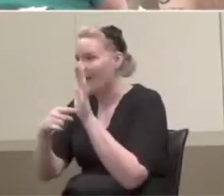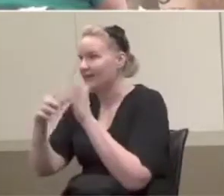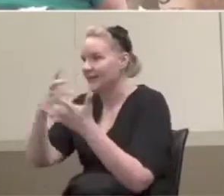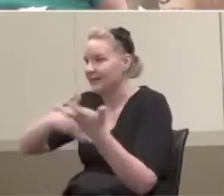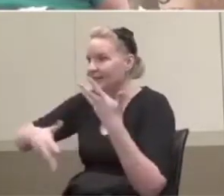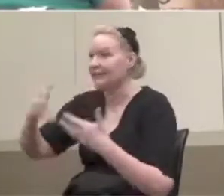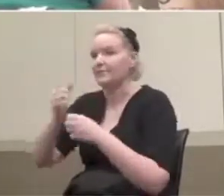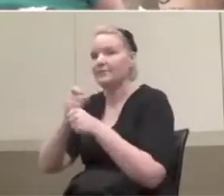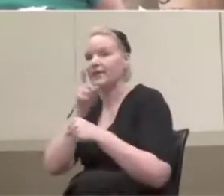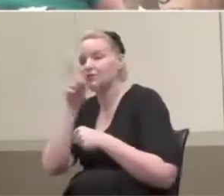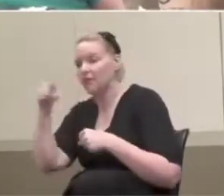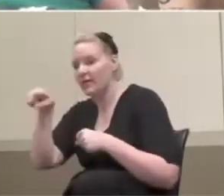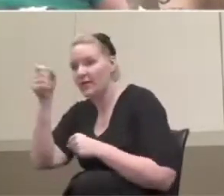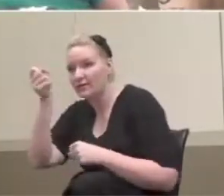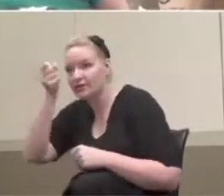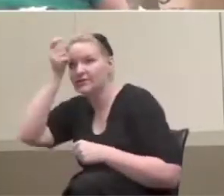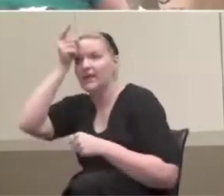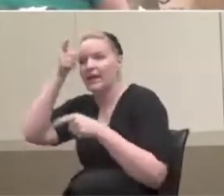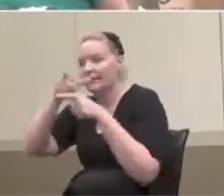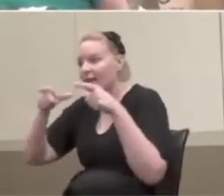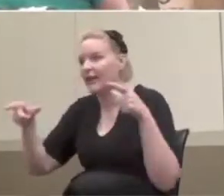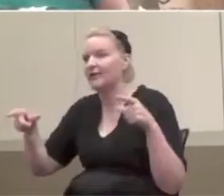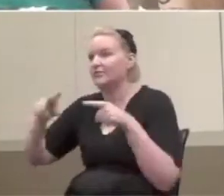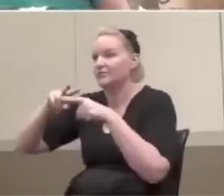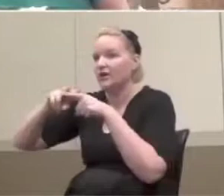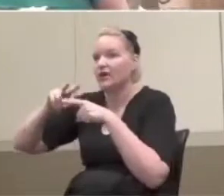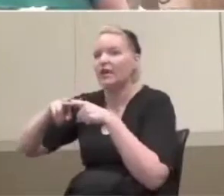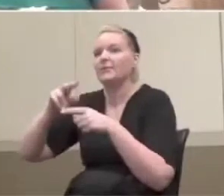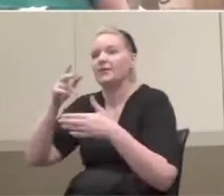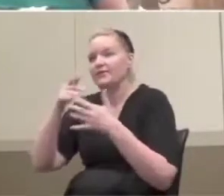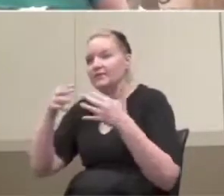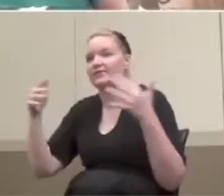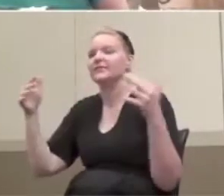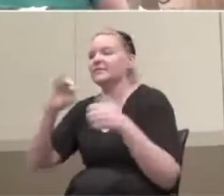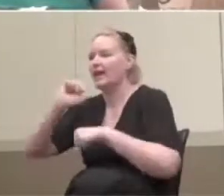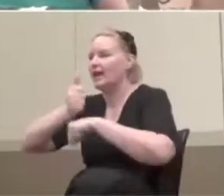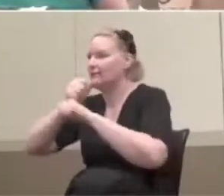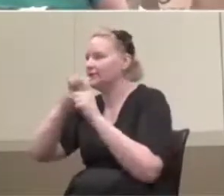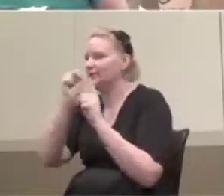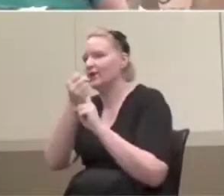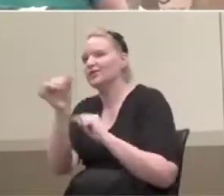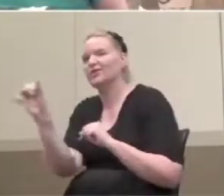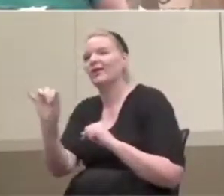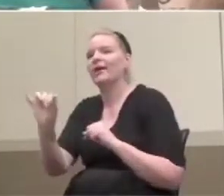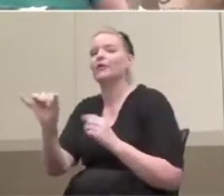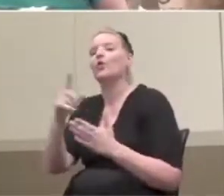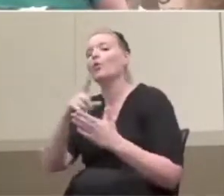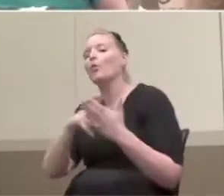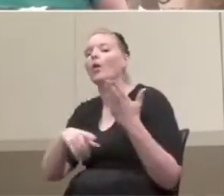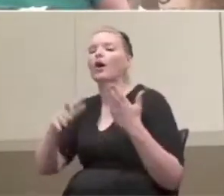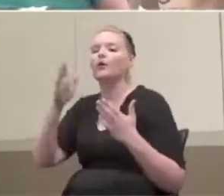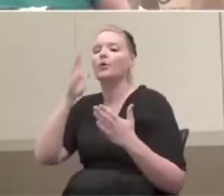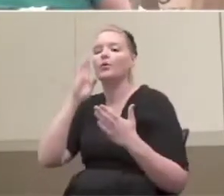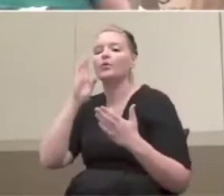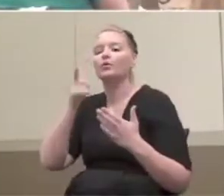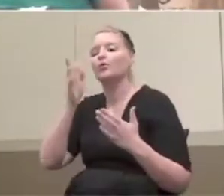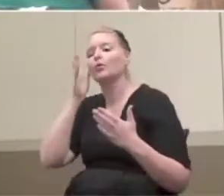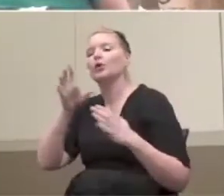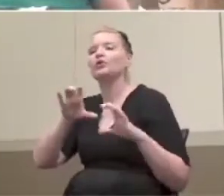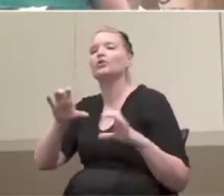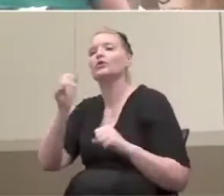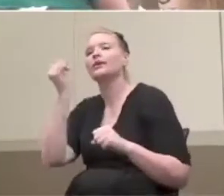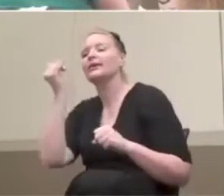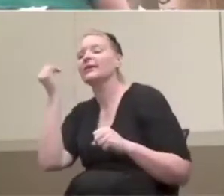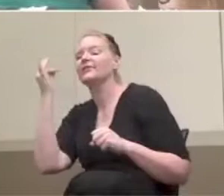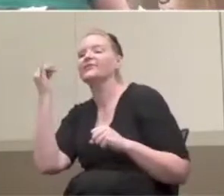terms, vocabulary, and language of what we're doing, setting up scenarios like what would you do if, or